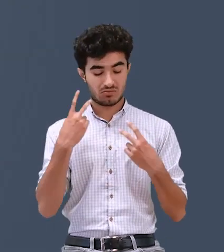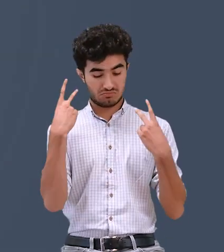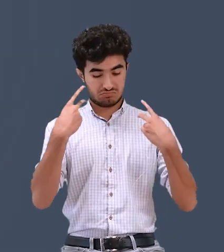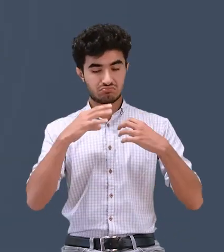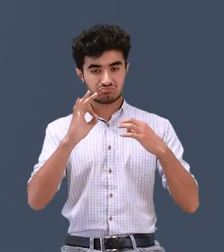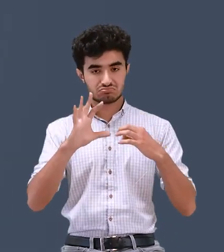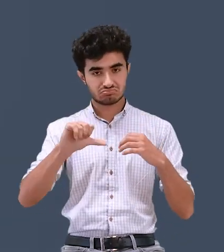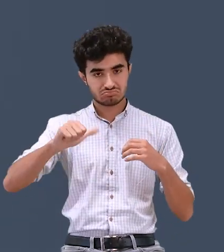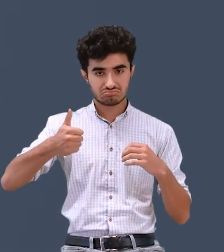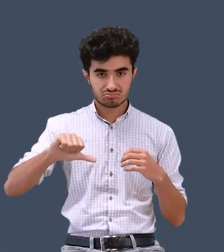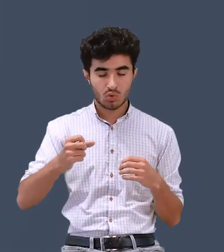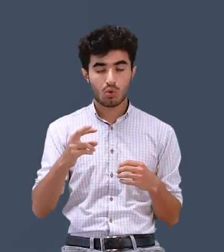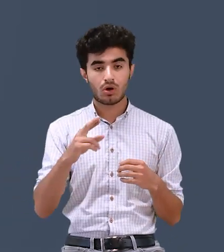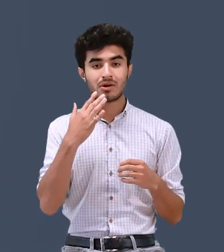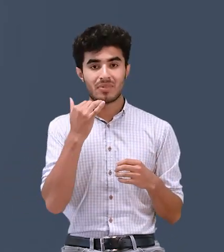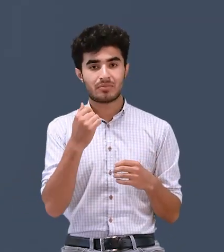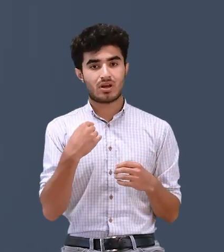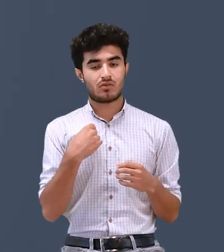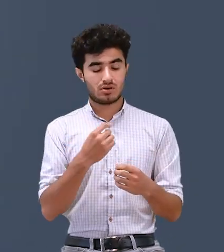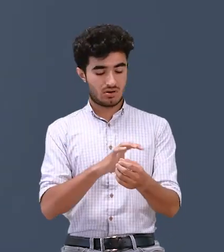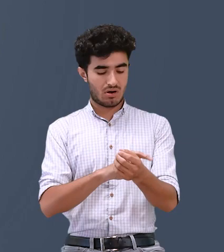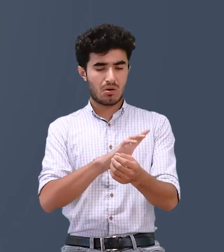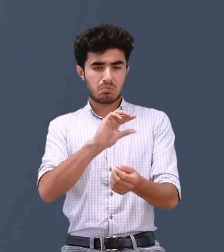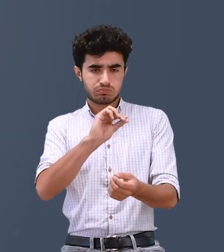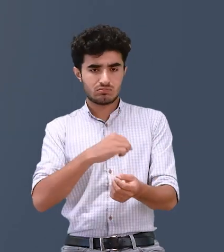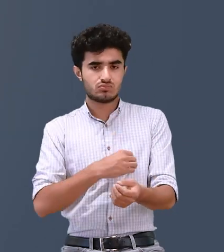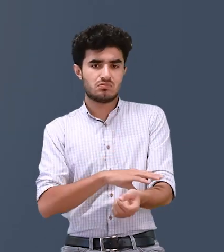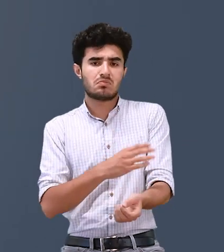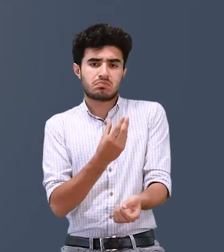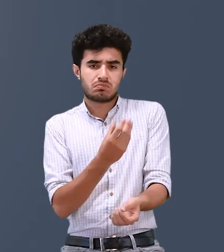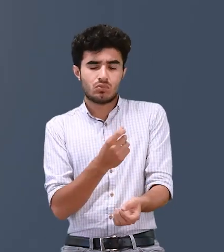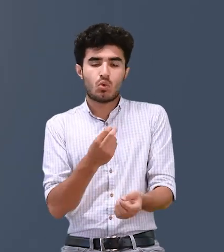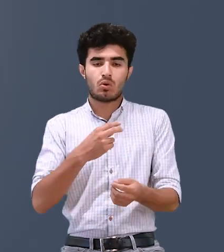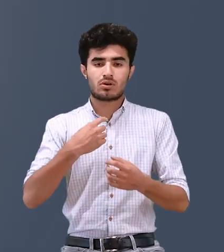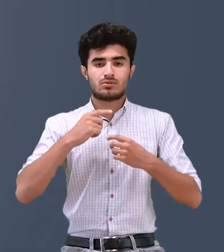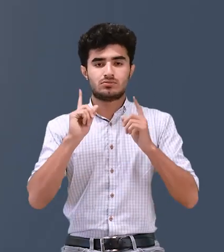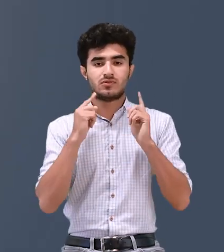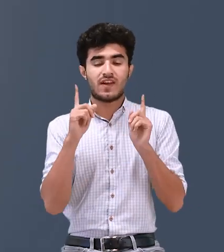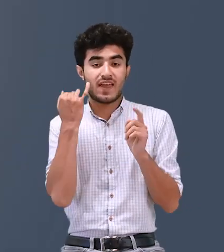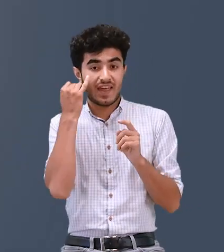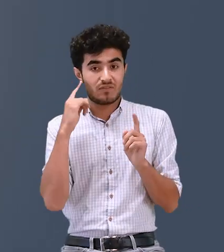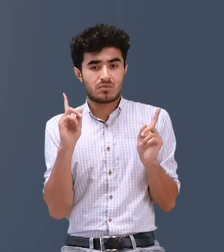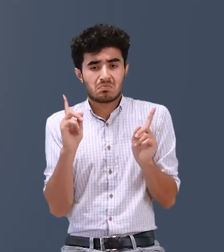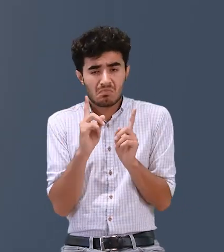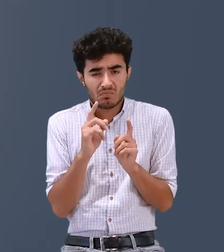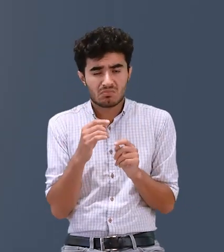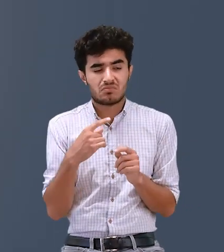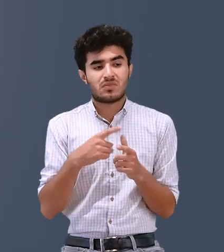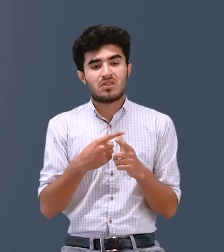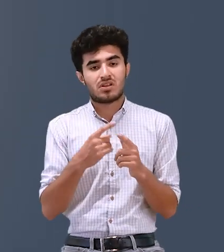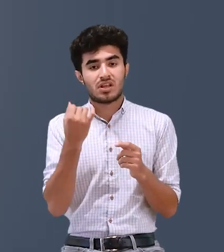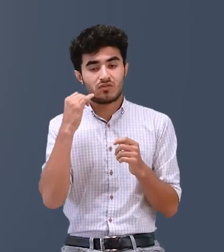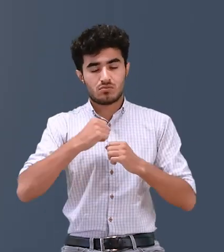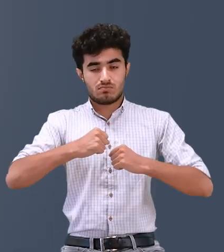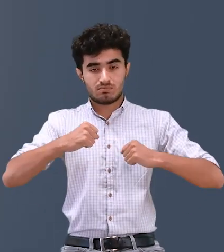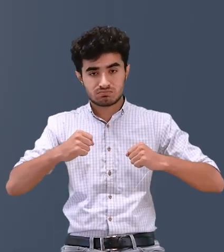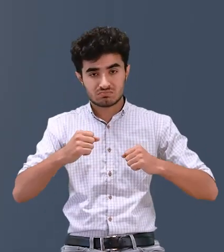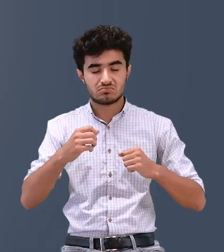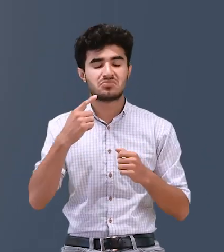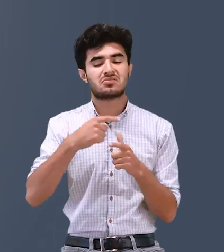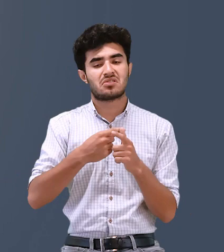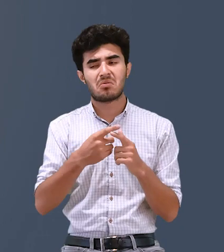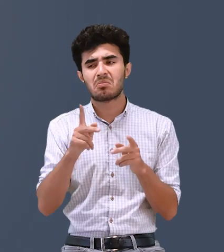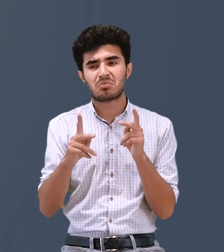like the way we look. We don't like if our calves look too big or our arms look too chubby, or if we're too